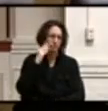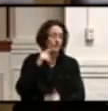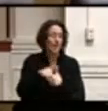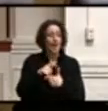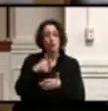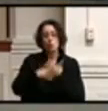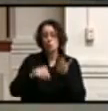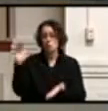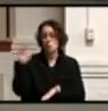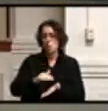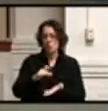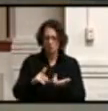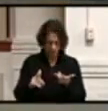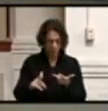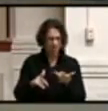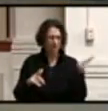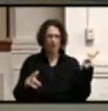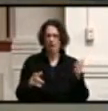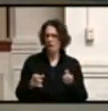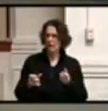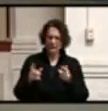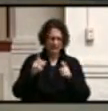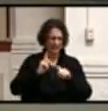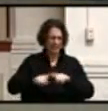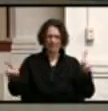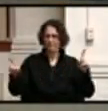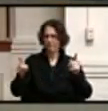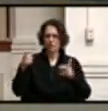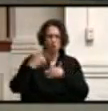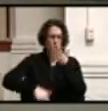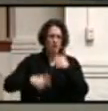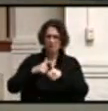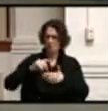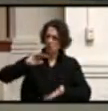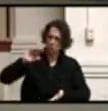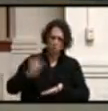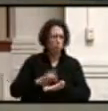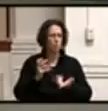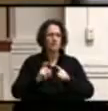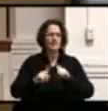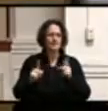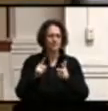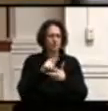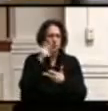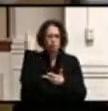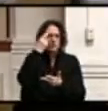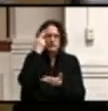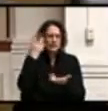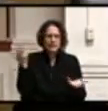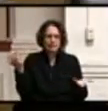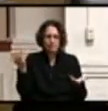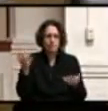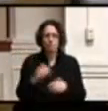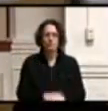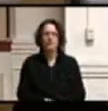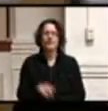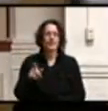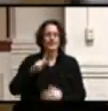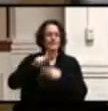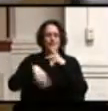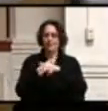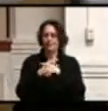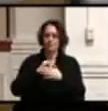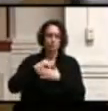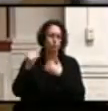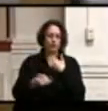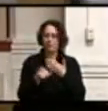Is there a reason why there's such a big discrepancy, or is it just? I think there's a lot of unknowns with this type of project. Originally,